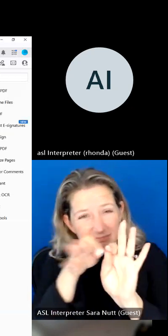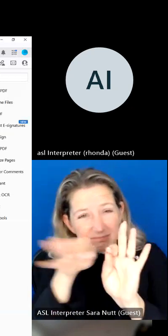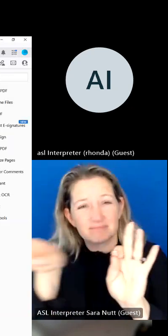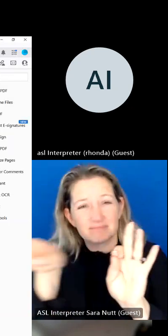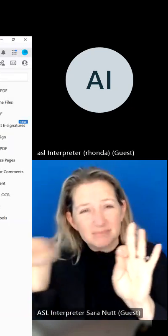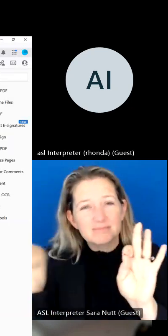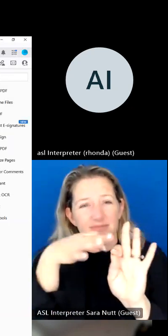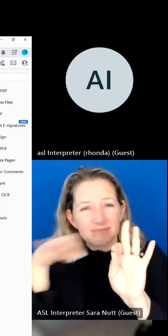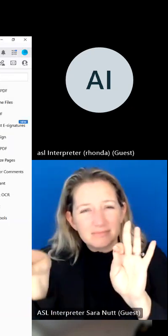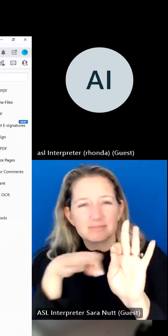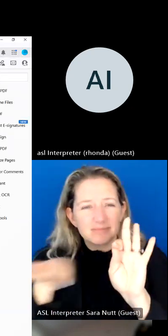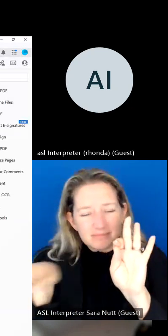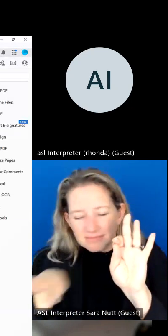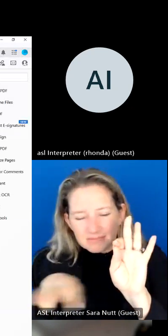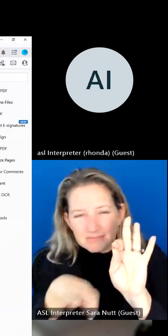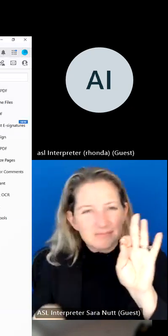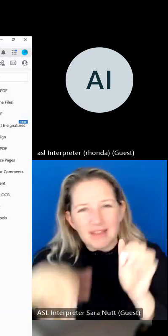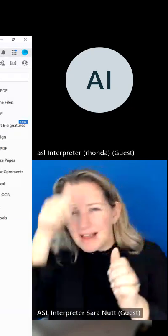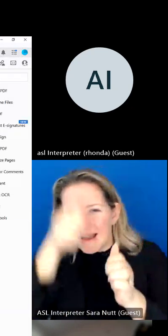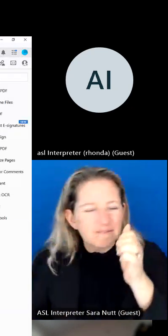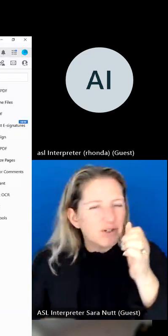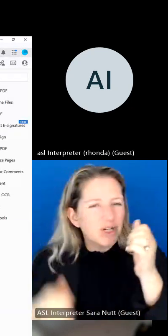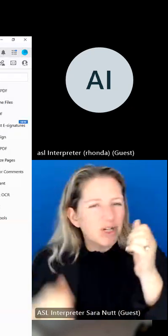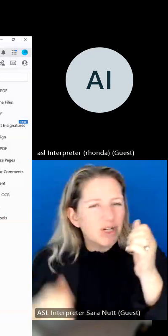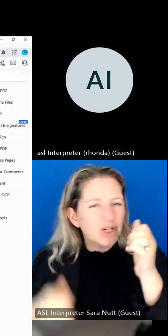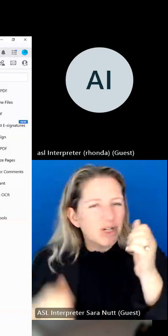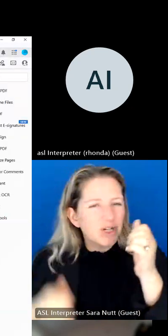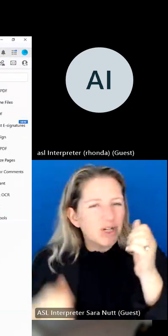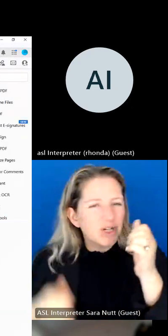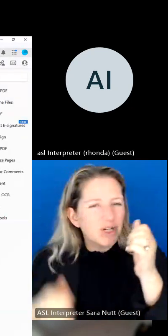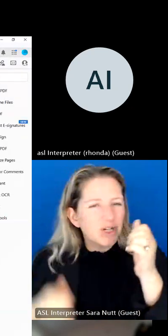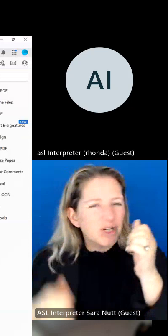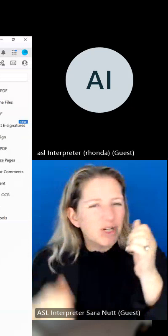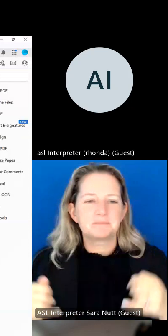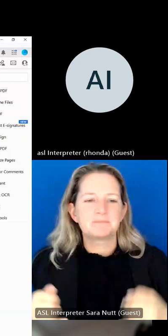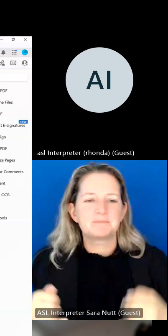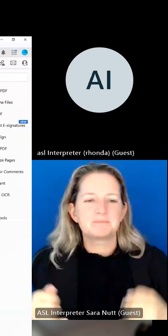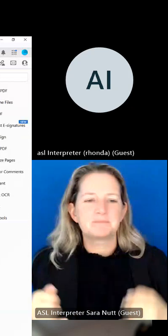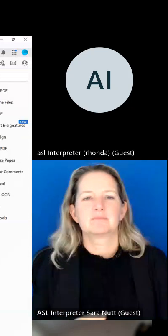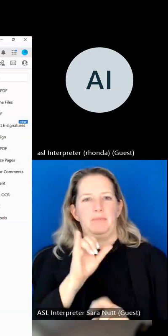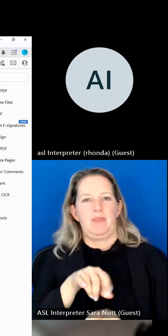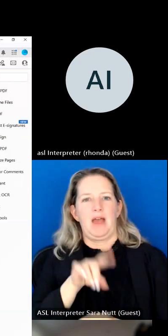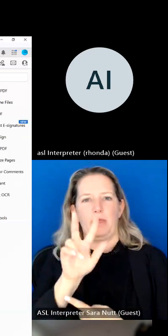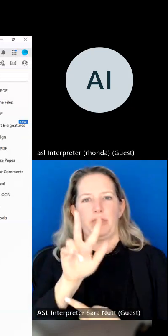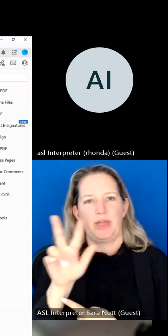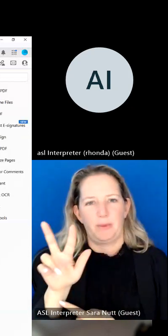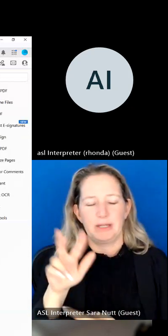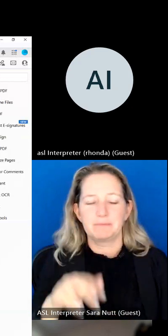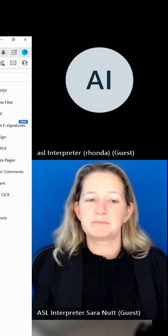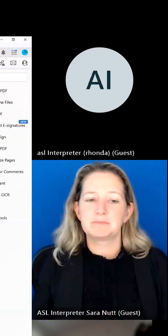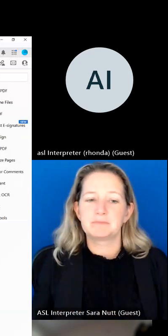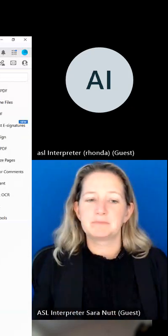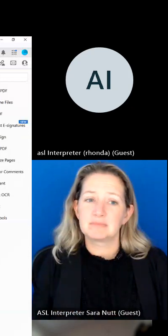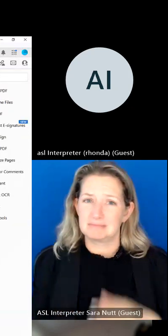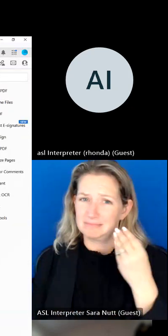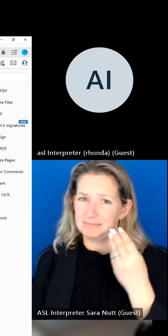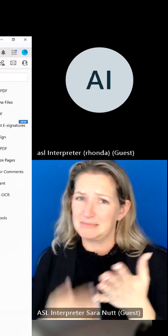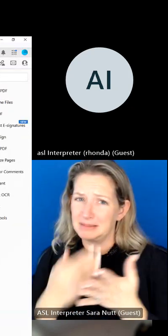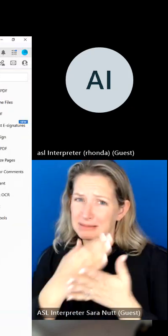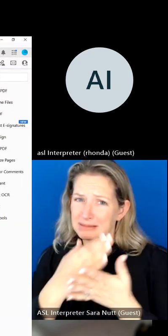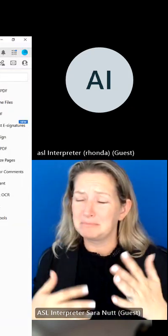definitions for each and every line in the 133. So and some of these get very technical,